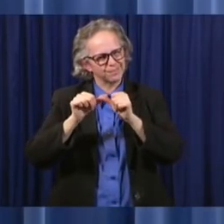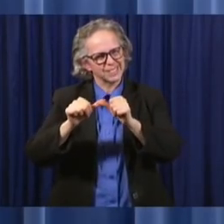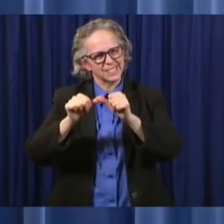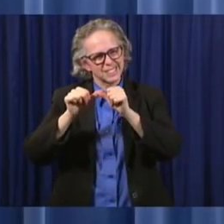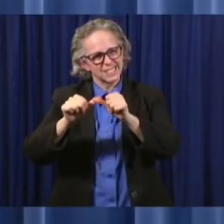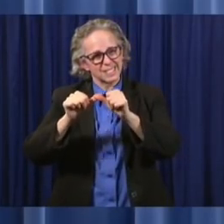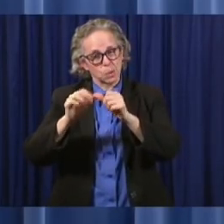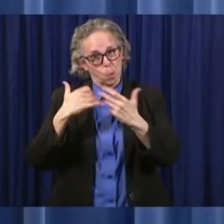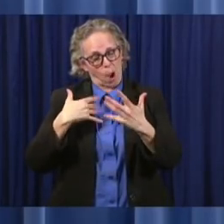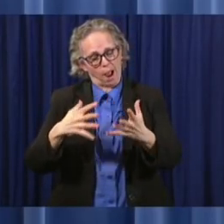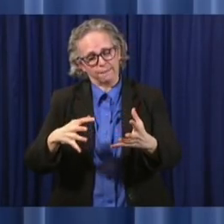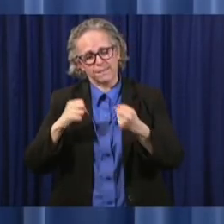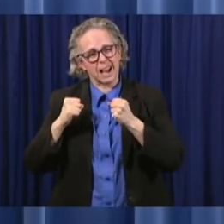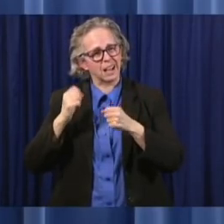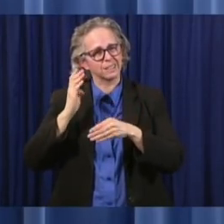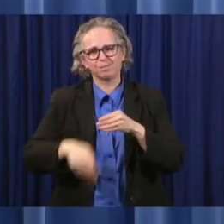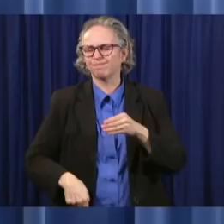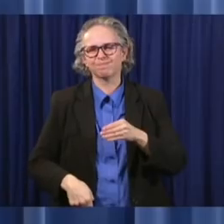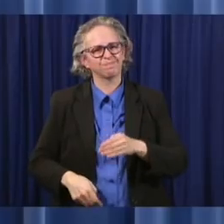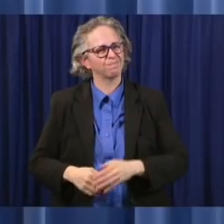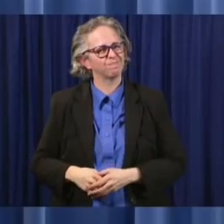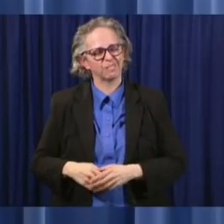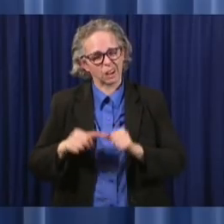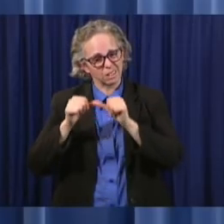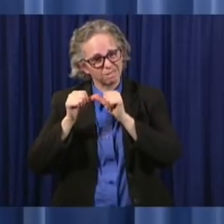happen. Second,